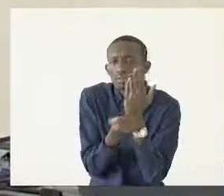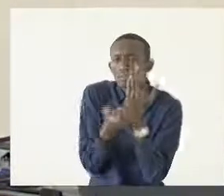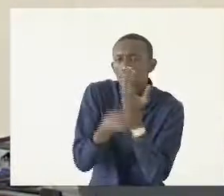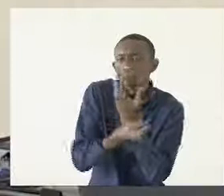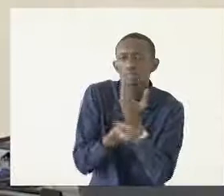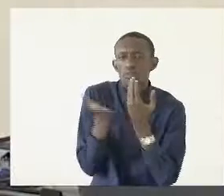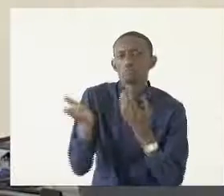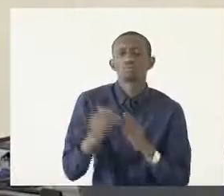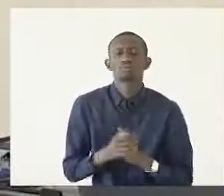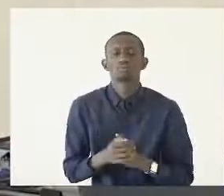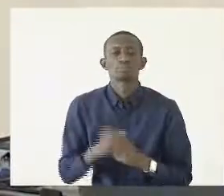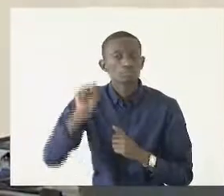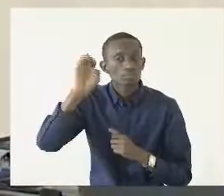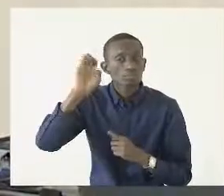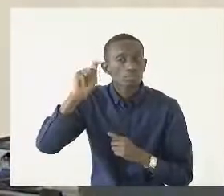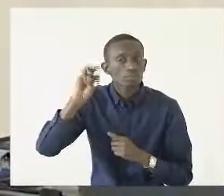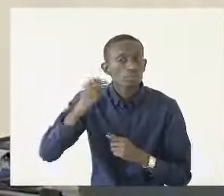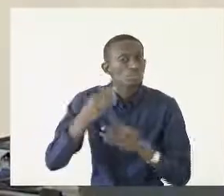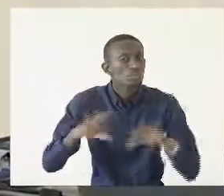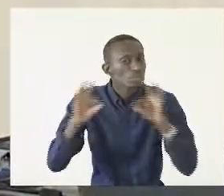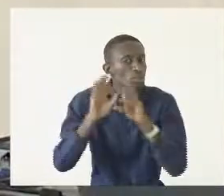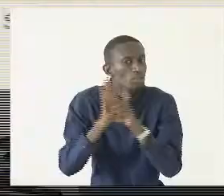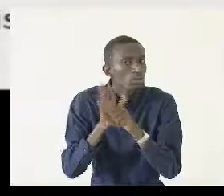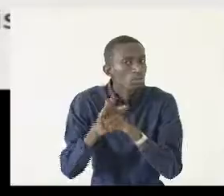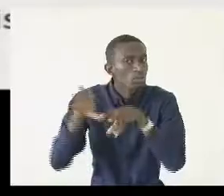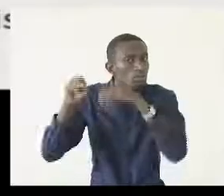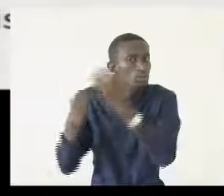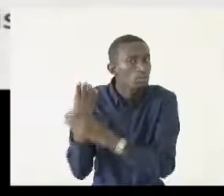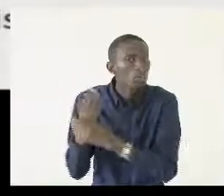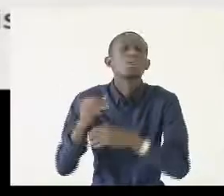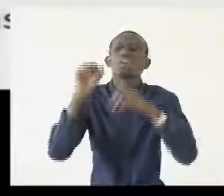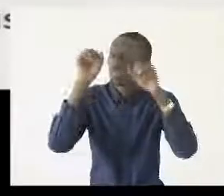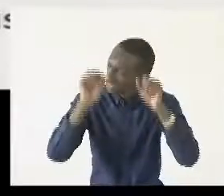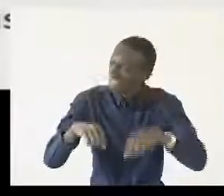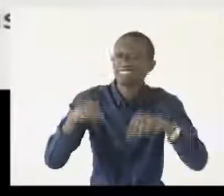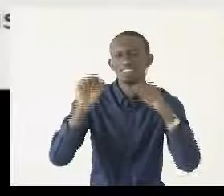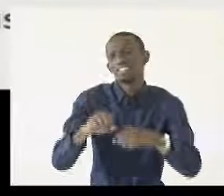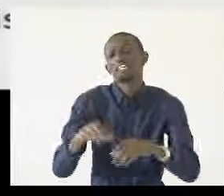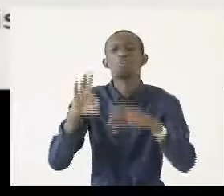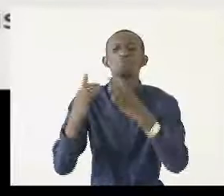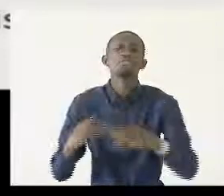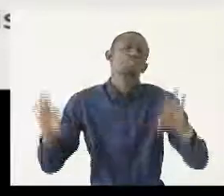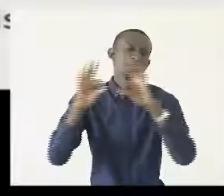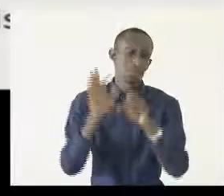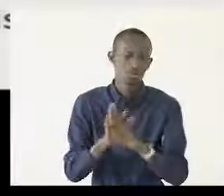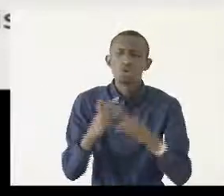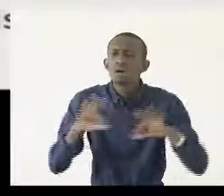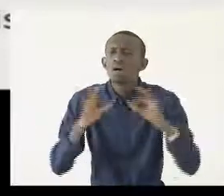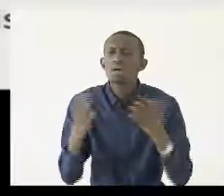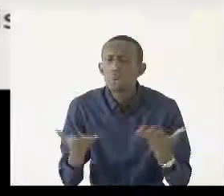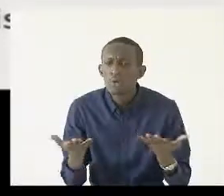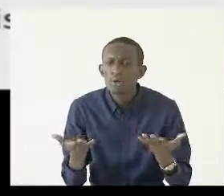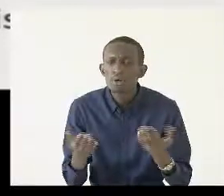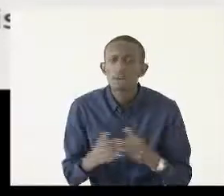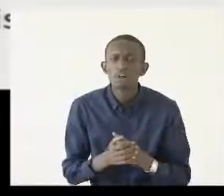Are stems important to plants? Yes, they are very important. How are they important? They